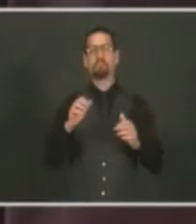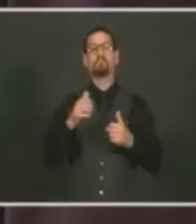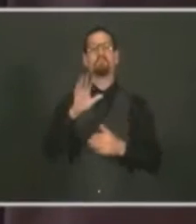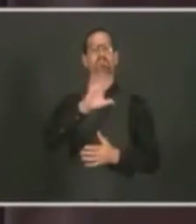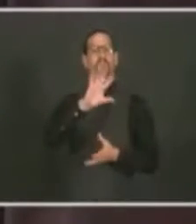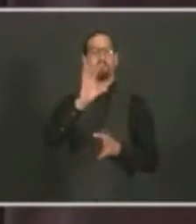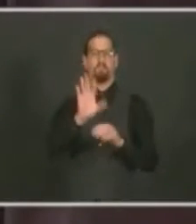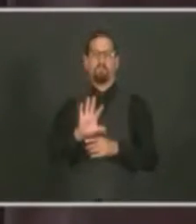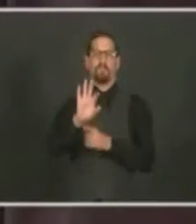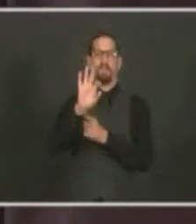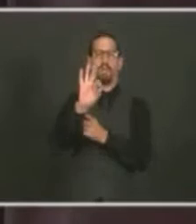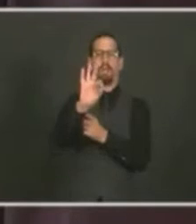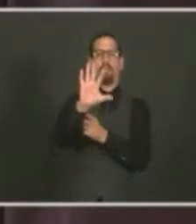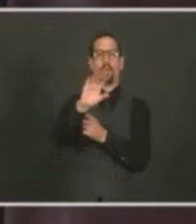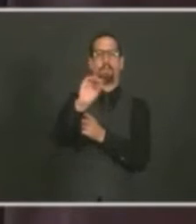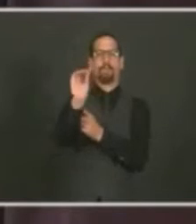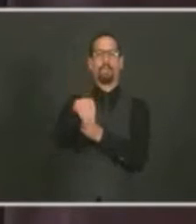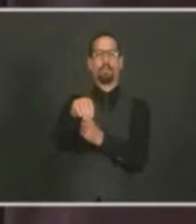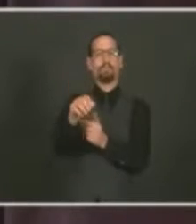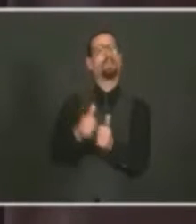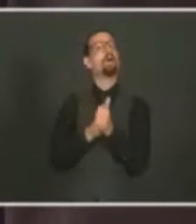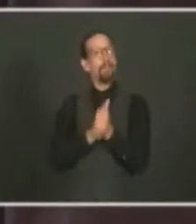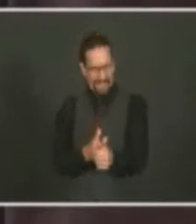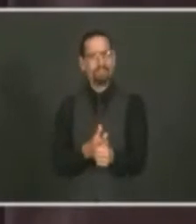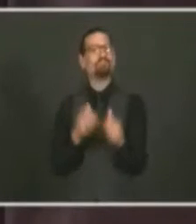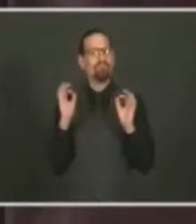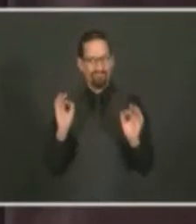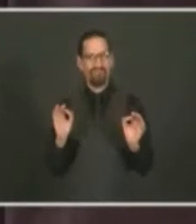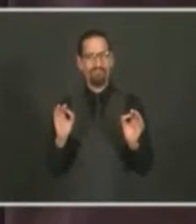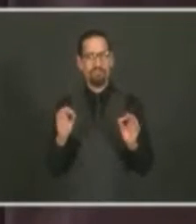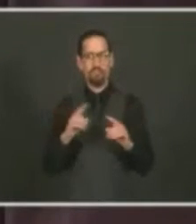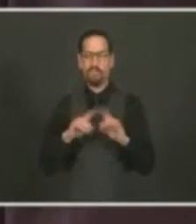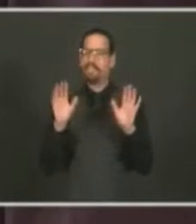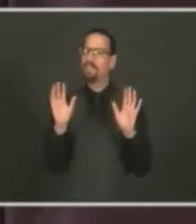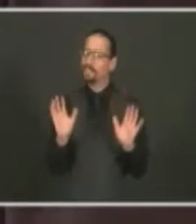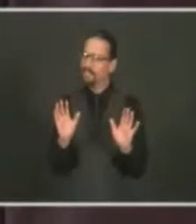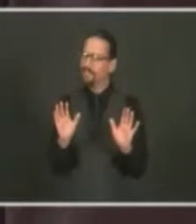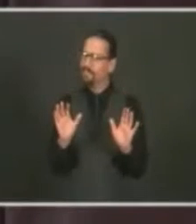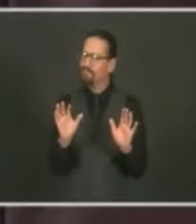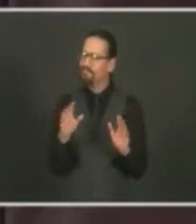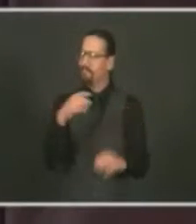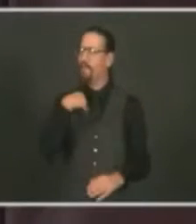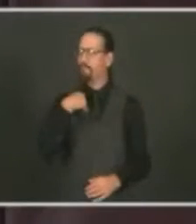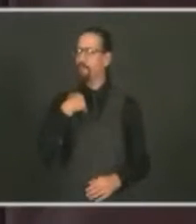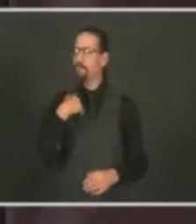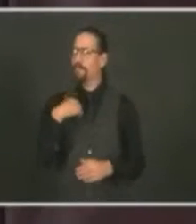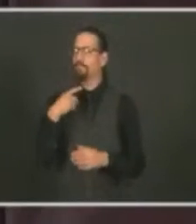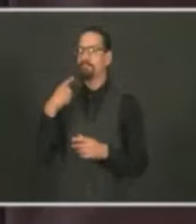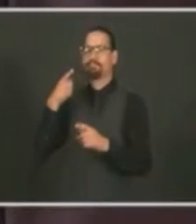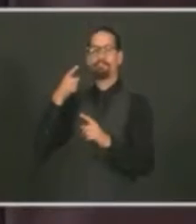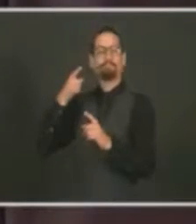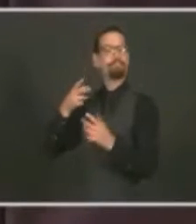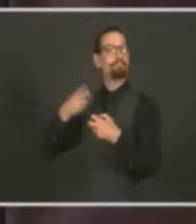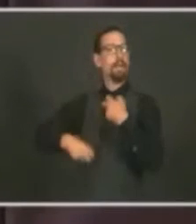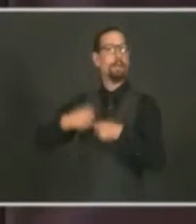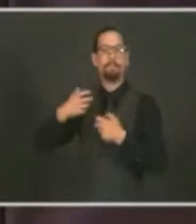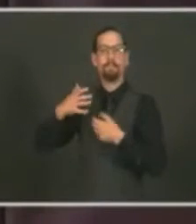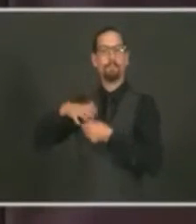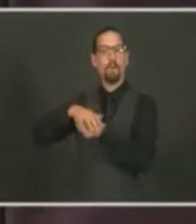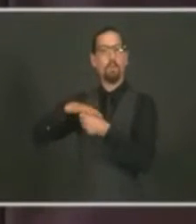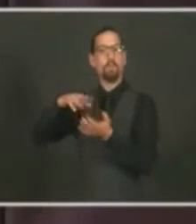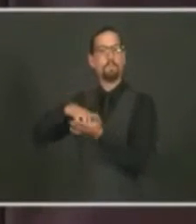Area where I still would like to see us do better is health screening of customers and staff. So this is the